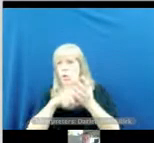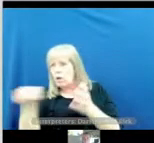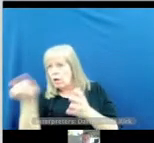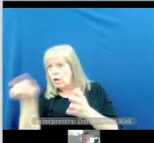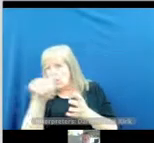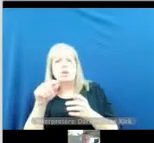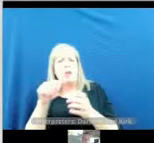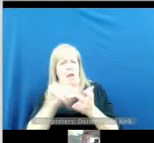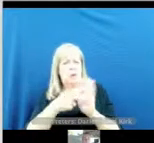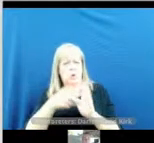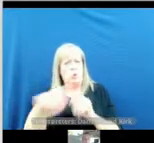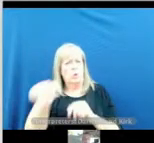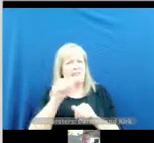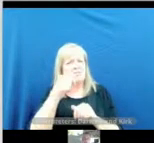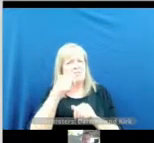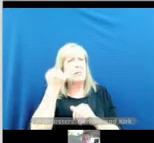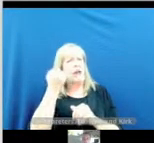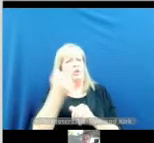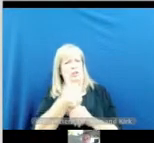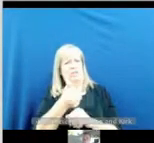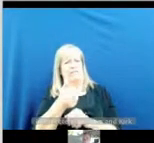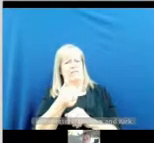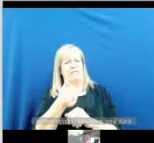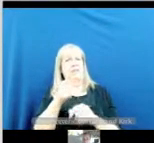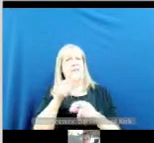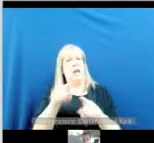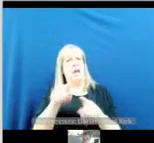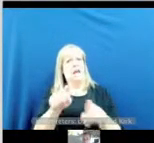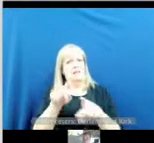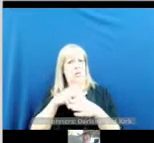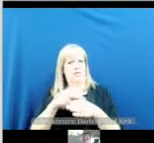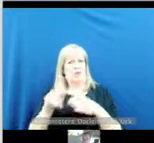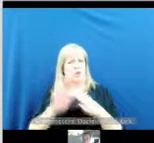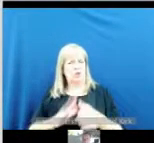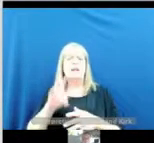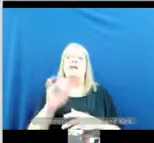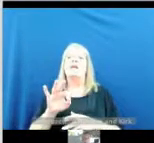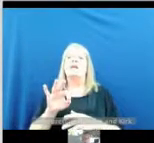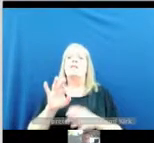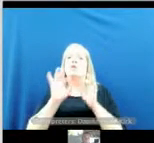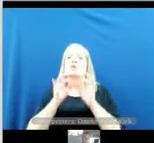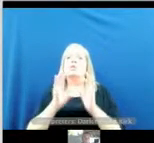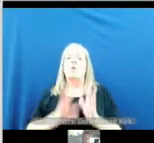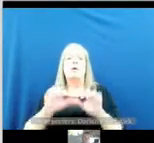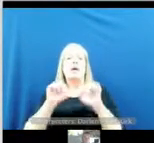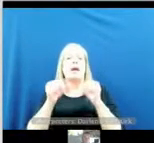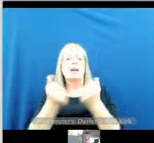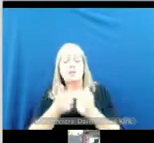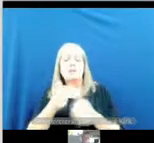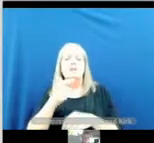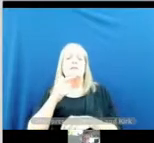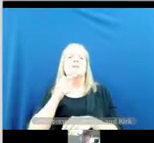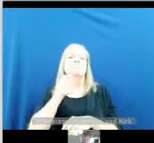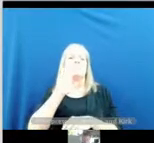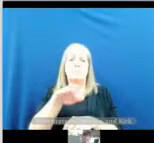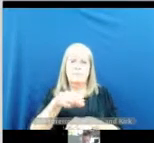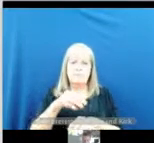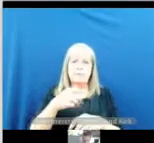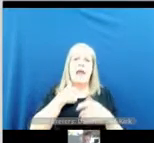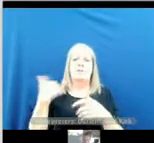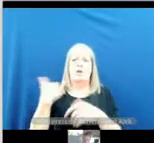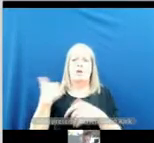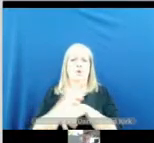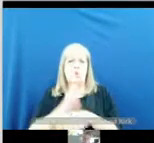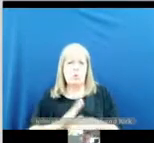as working professionals, if you get a call from an interpreting agency and they say, oh, I have a consumer who has low vision, and say,